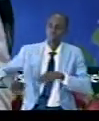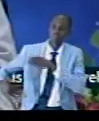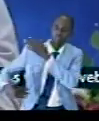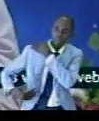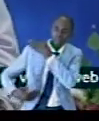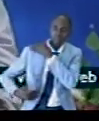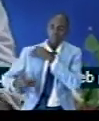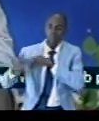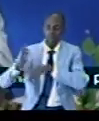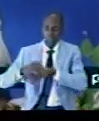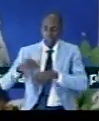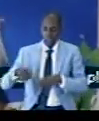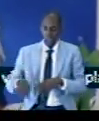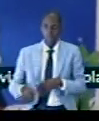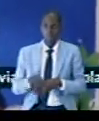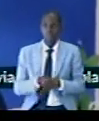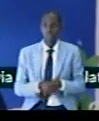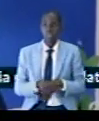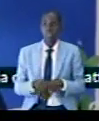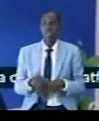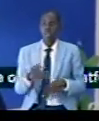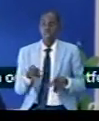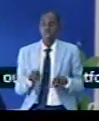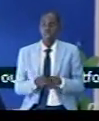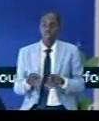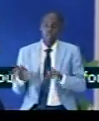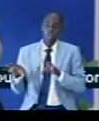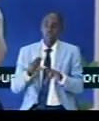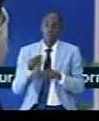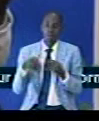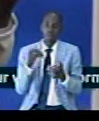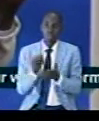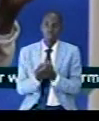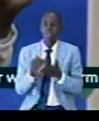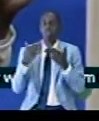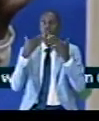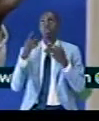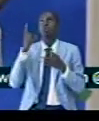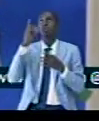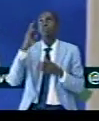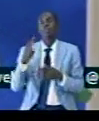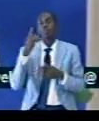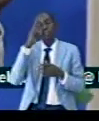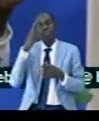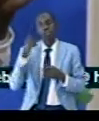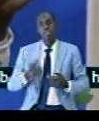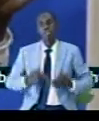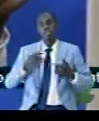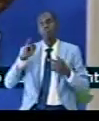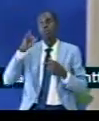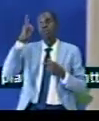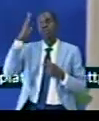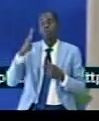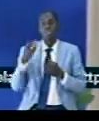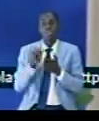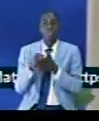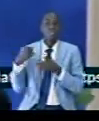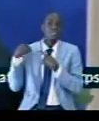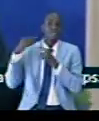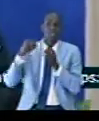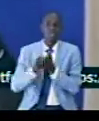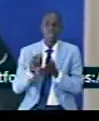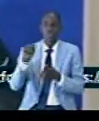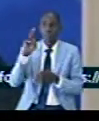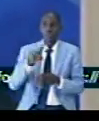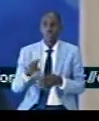ese yen bi mo se bi mo de se fowo le gbogbo e mo de dupe lowo olorun alaye lati je ta yen ese ni mo fi